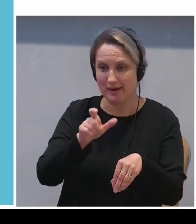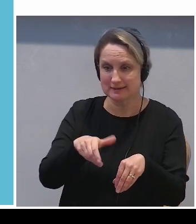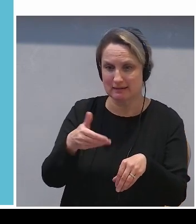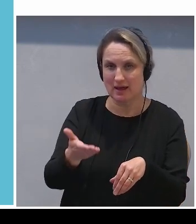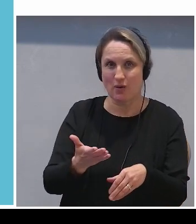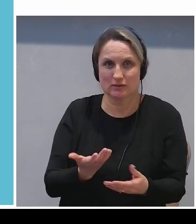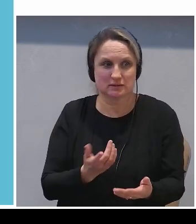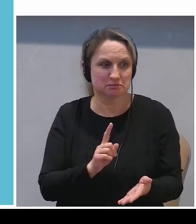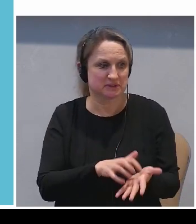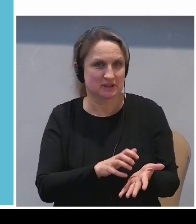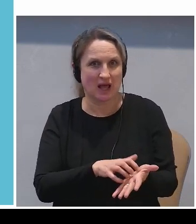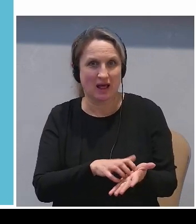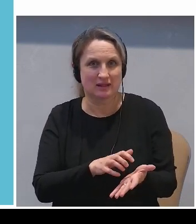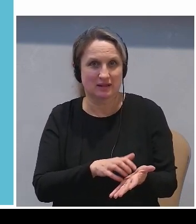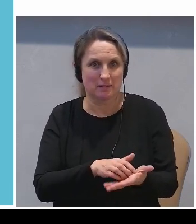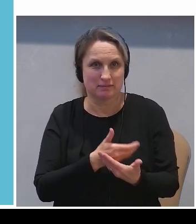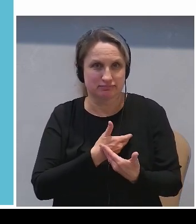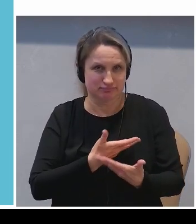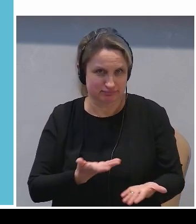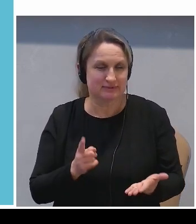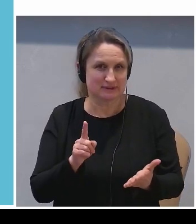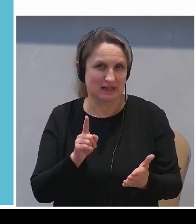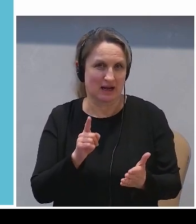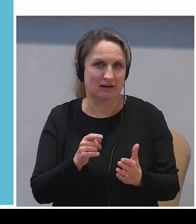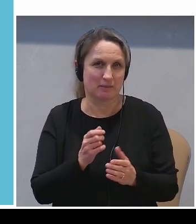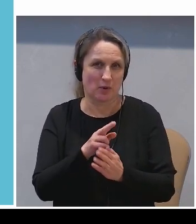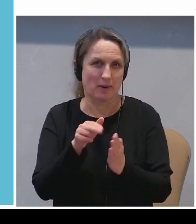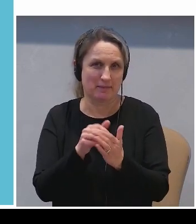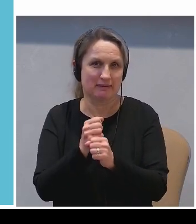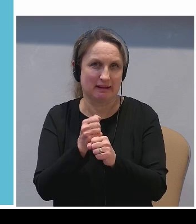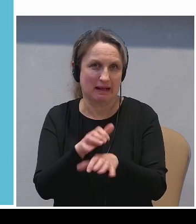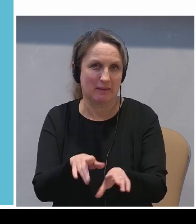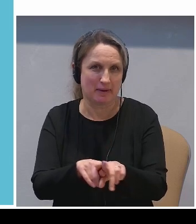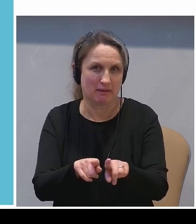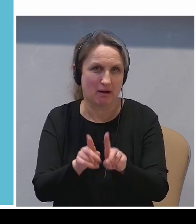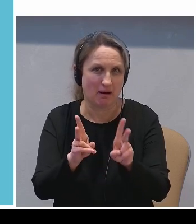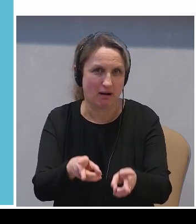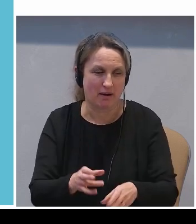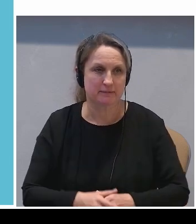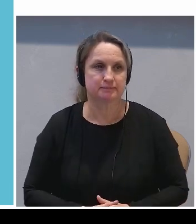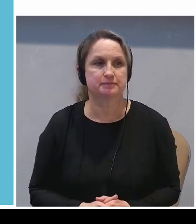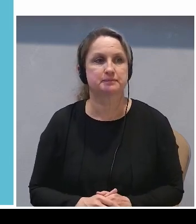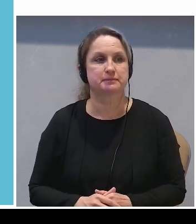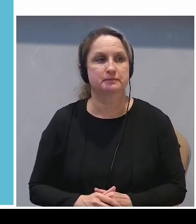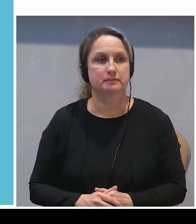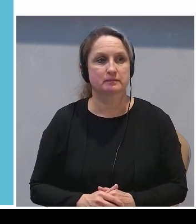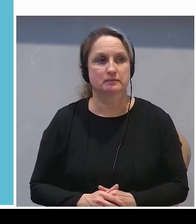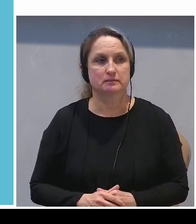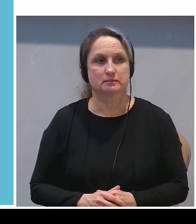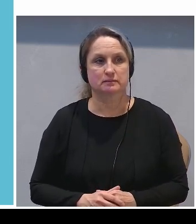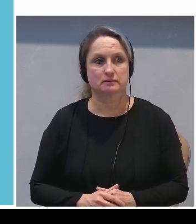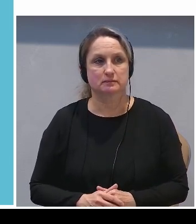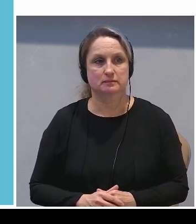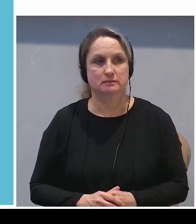And just to go into the interest from the scientific community to set up clinical trials for rare diseases, this